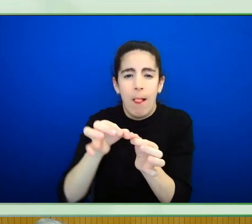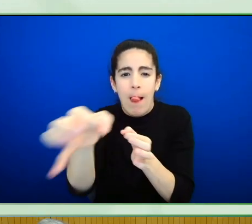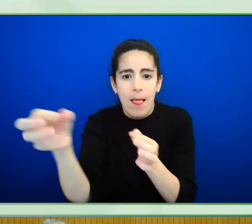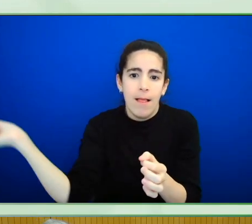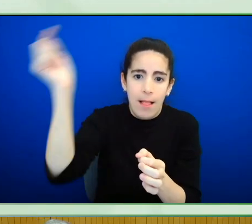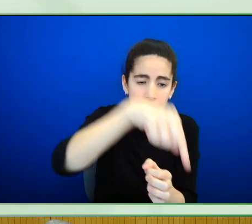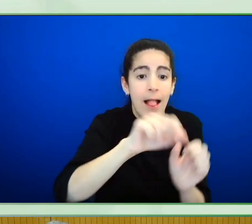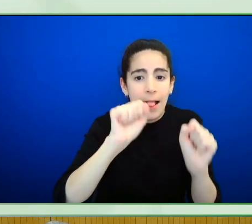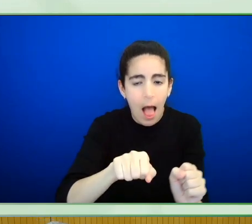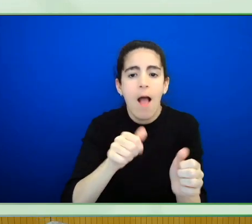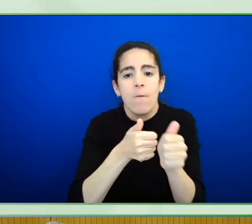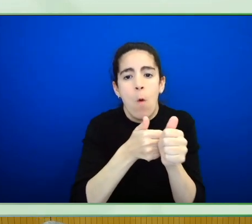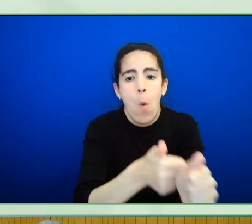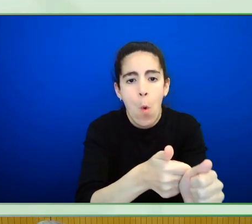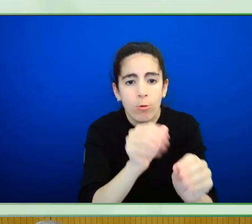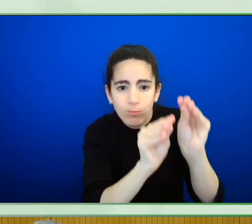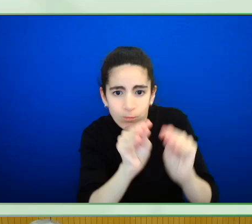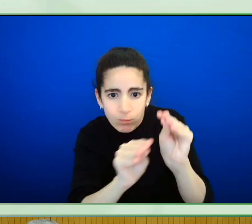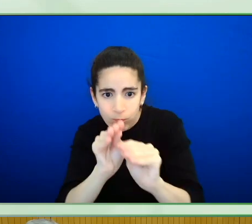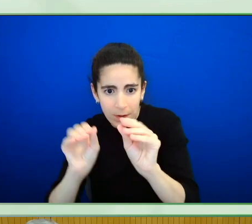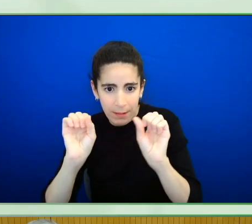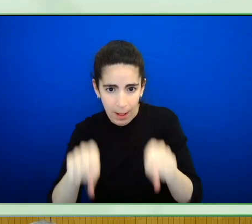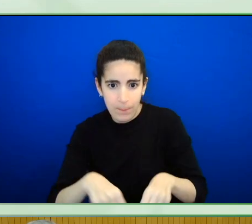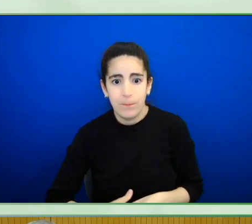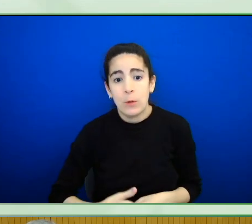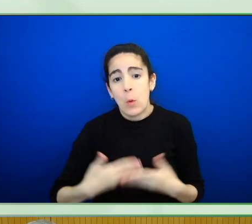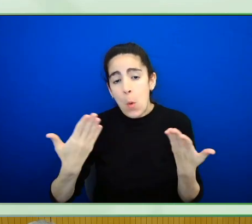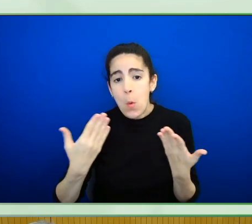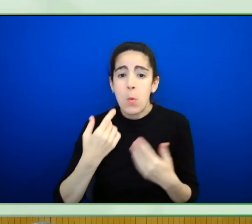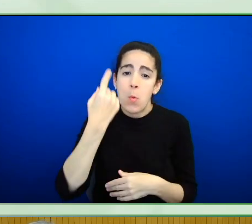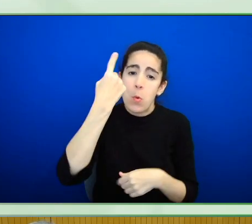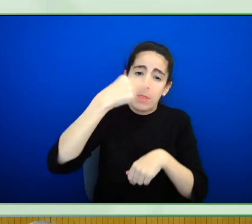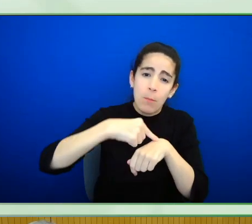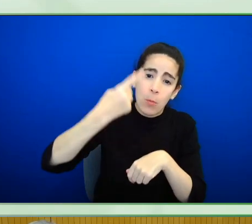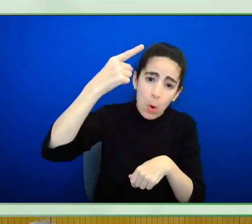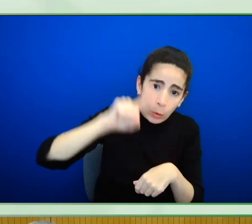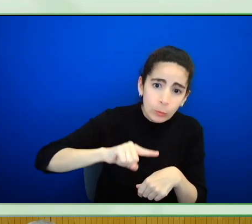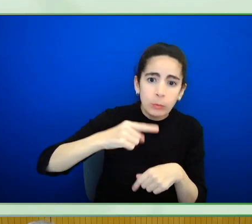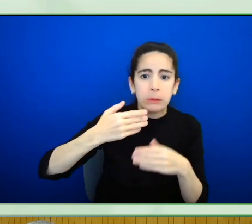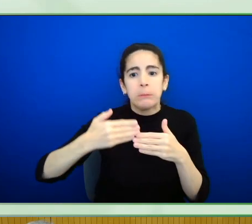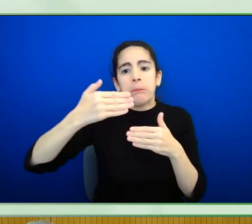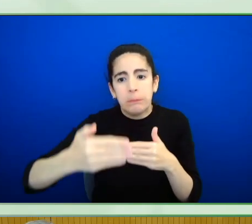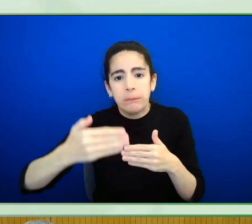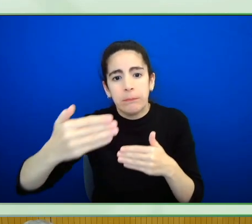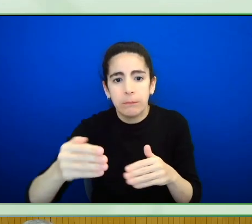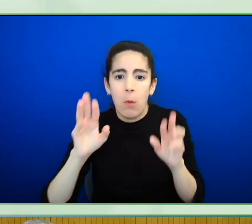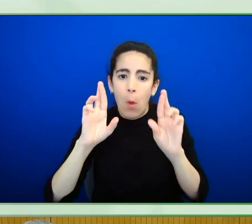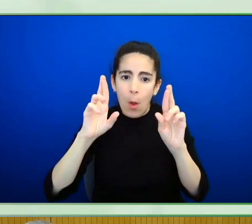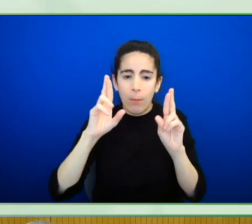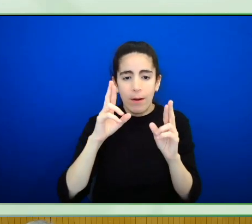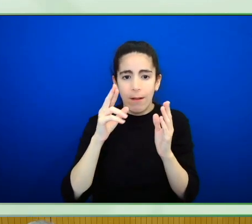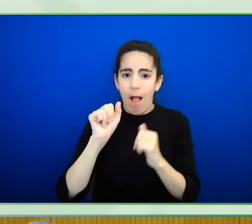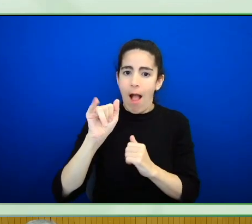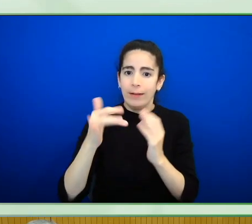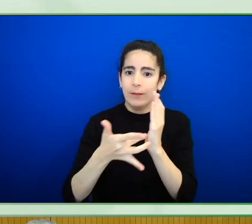going to use AI technology so that the patient, the daily hair workers, when she detects with the